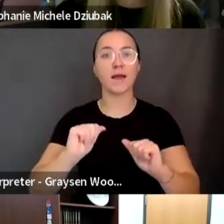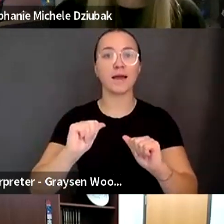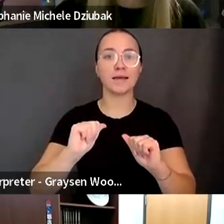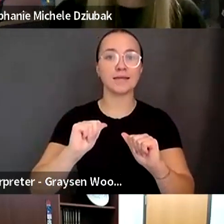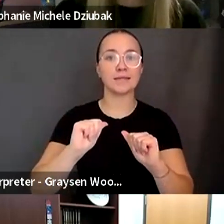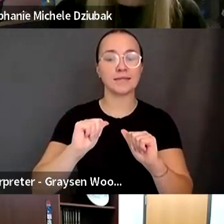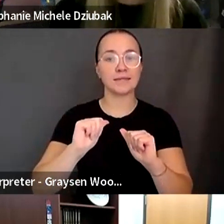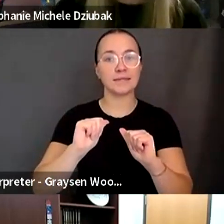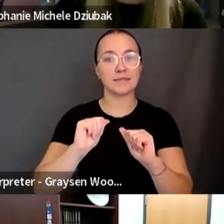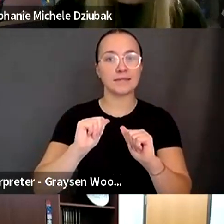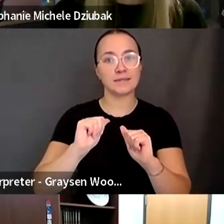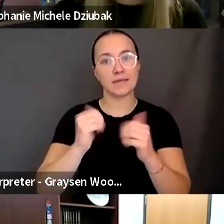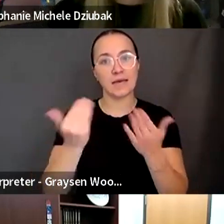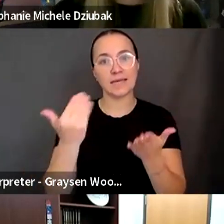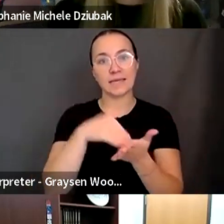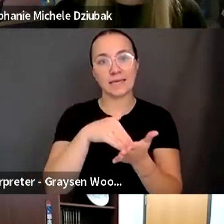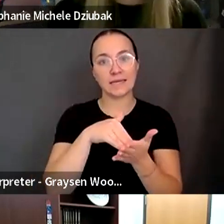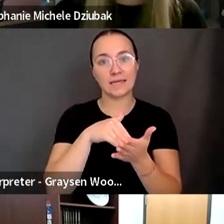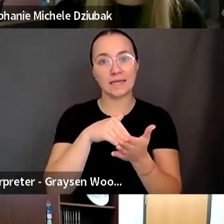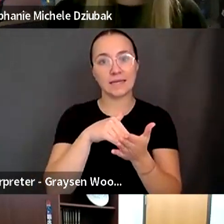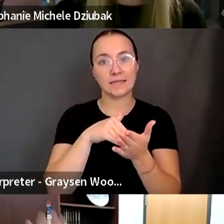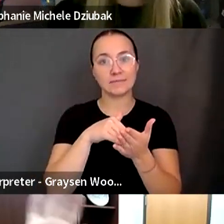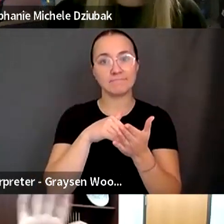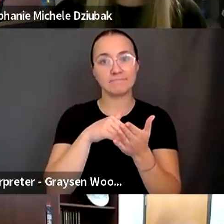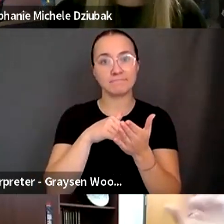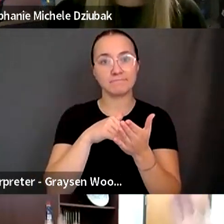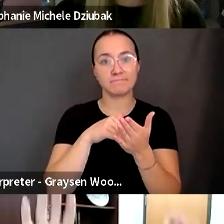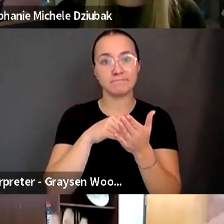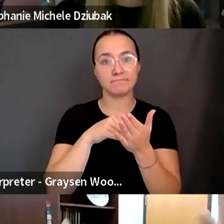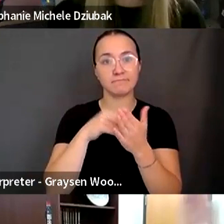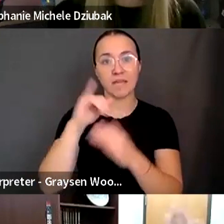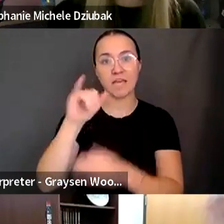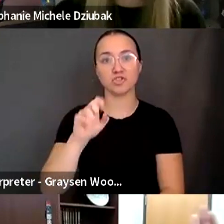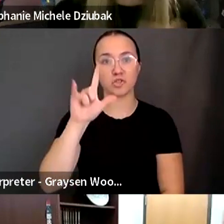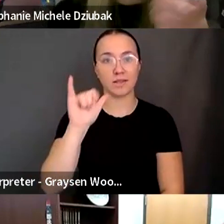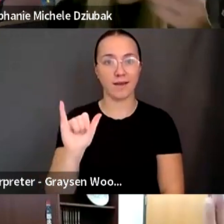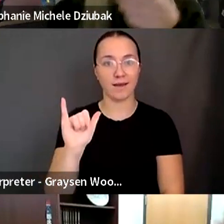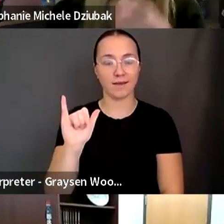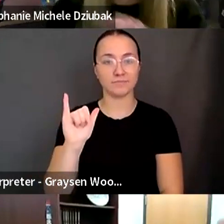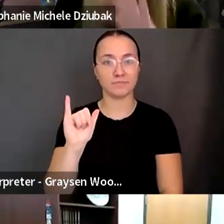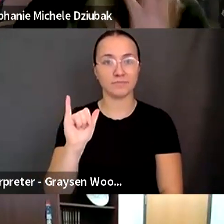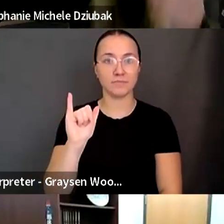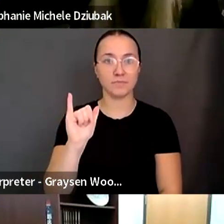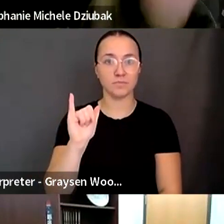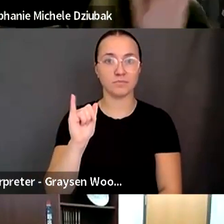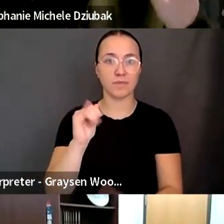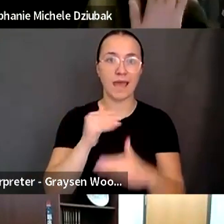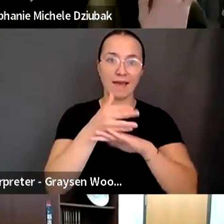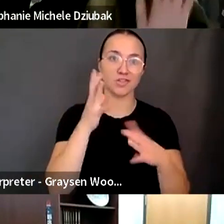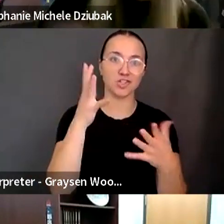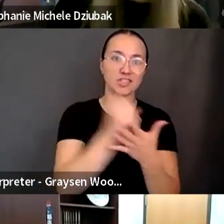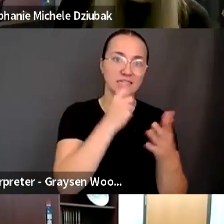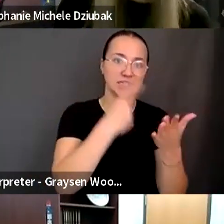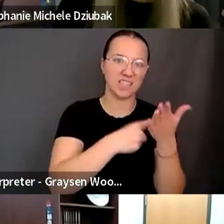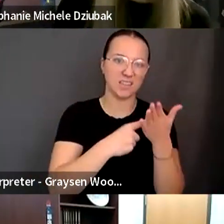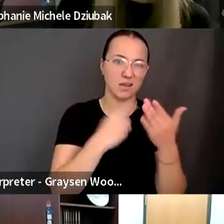up in July after we have a chance to discuss it more. Stephanie, I see you.